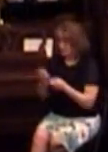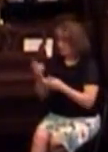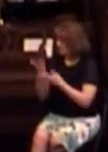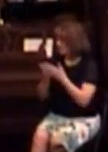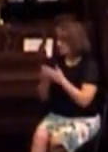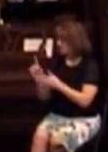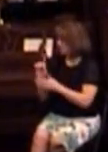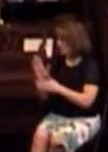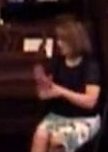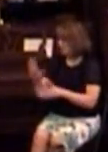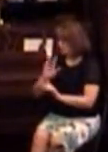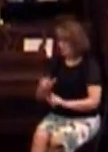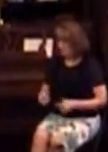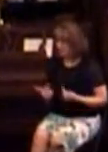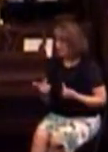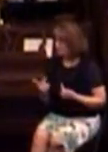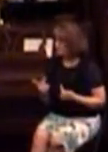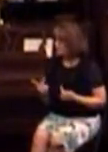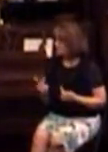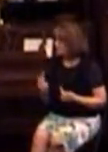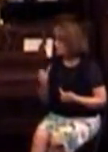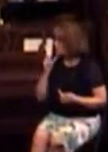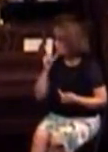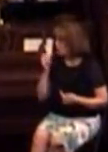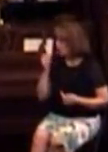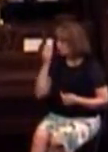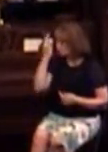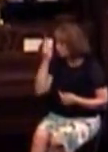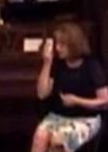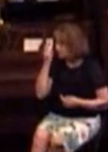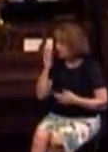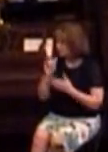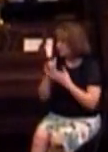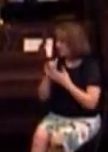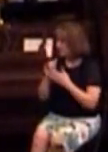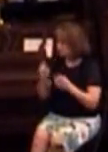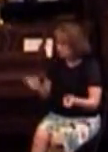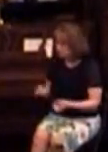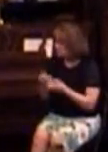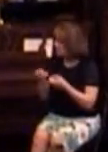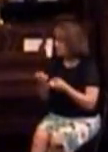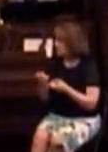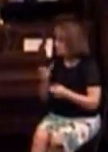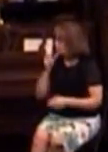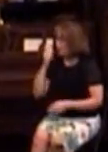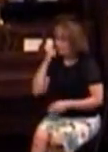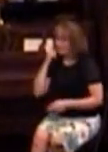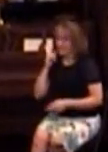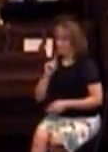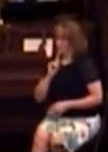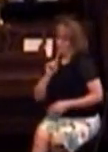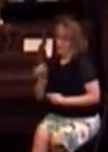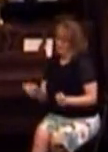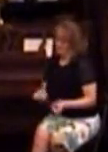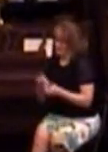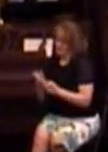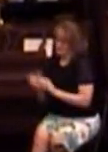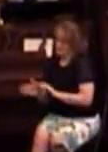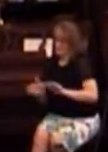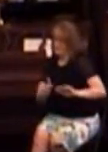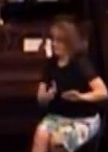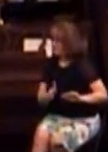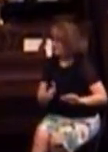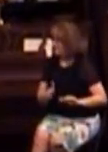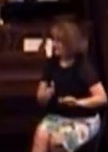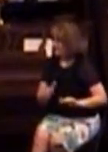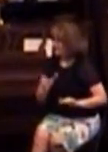it. You've downplayed the significance of this particular sin. You've underestimated its